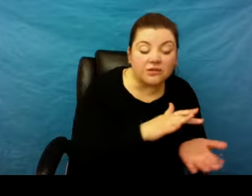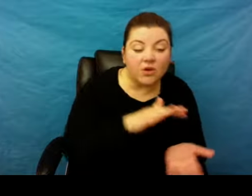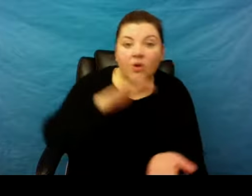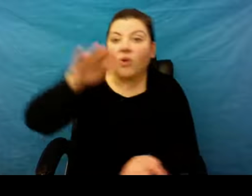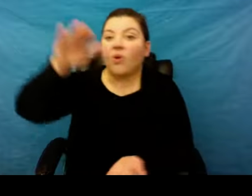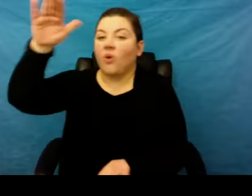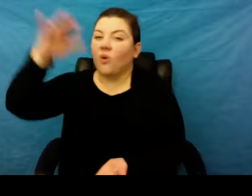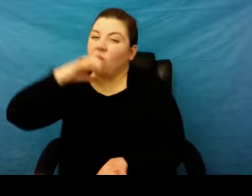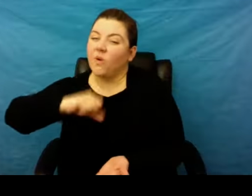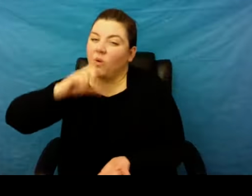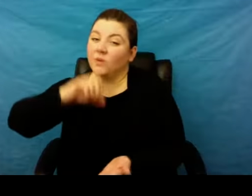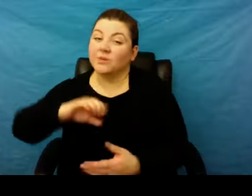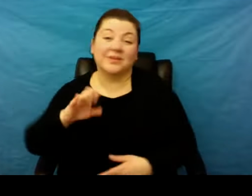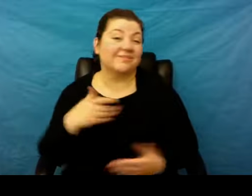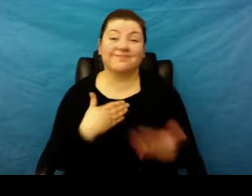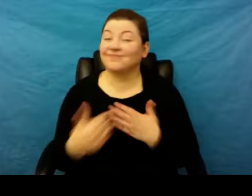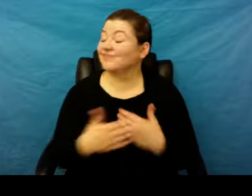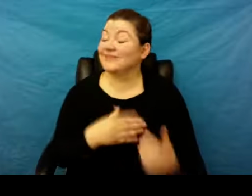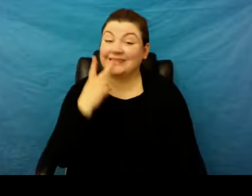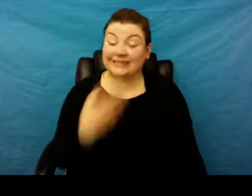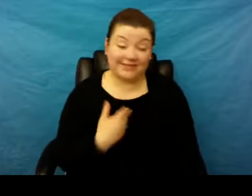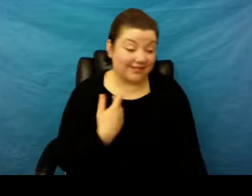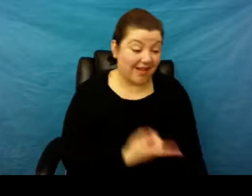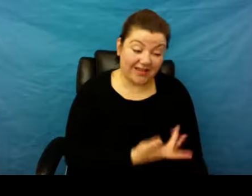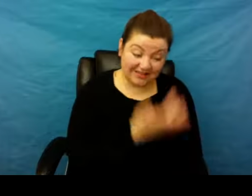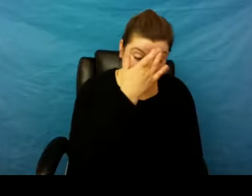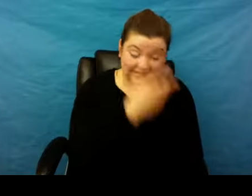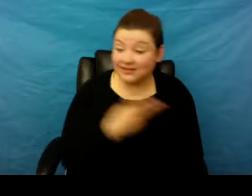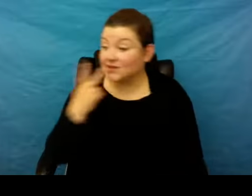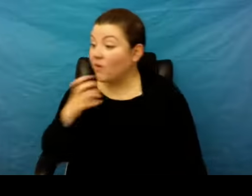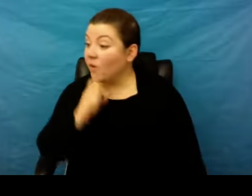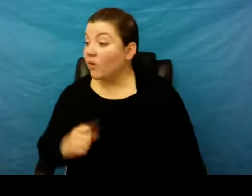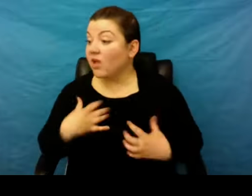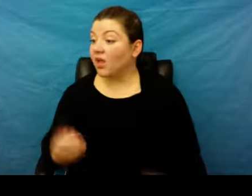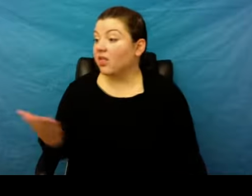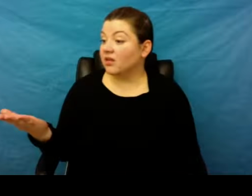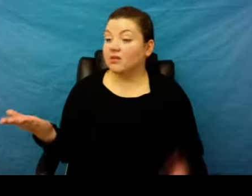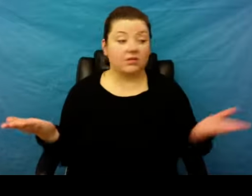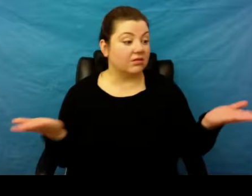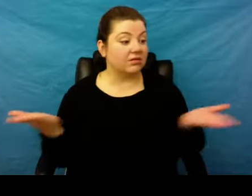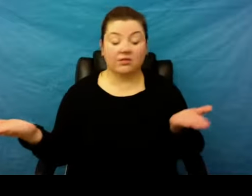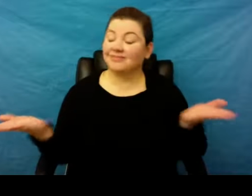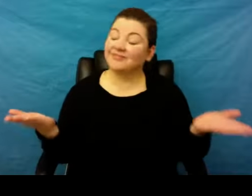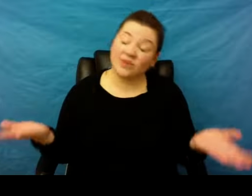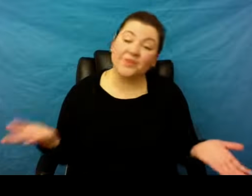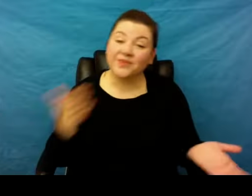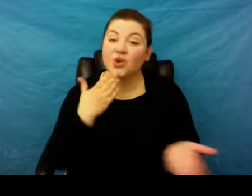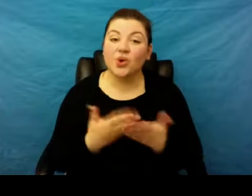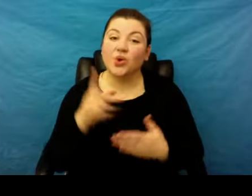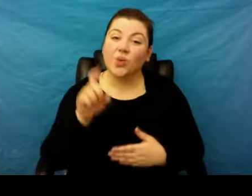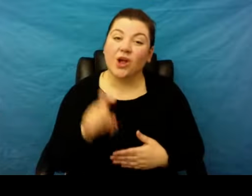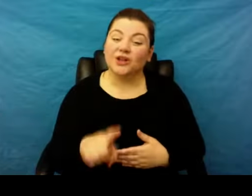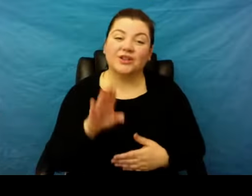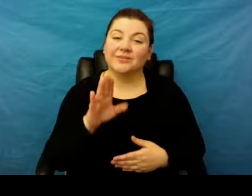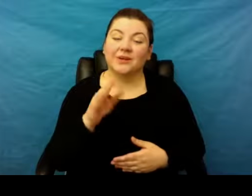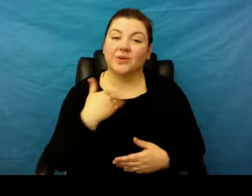happen. But we see young people who get really sick, and we see old people who do just fine. And so I think it's a great question, Chris. I don't think we